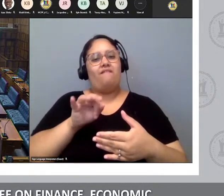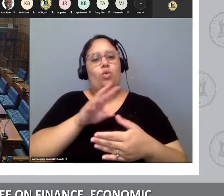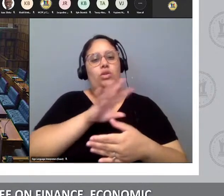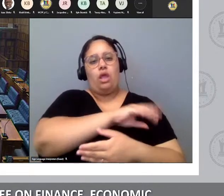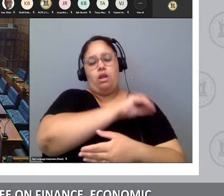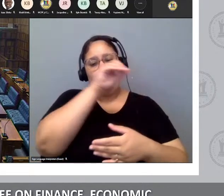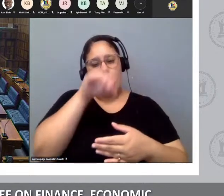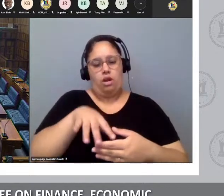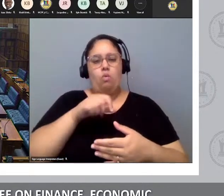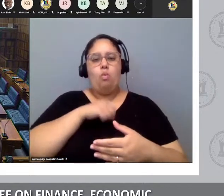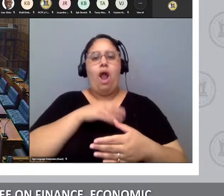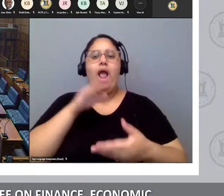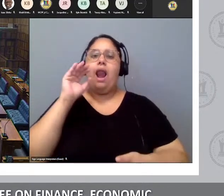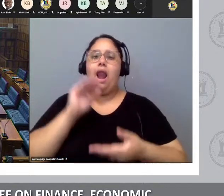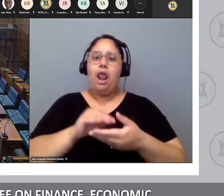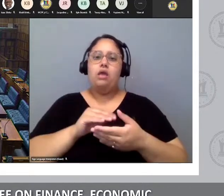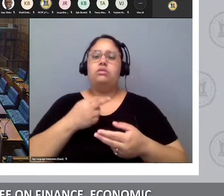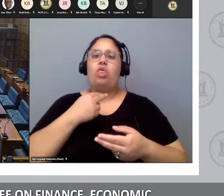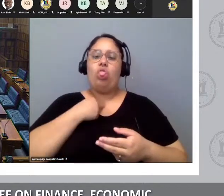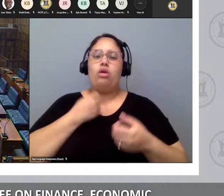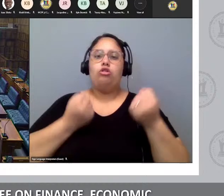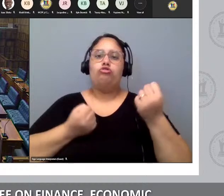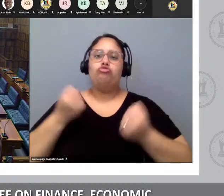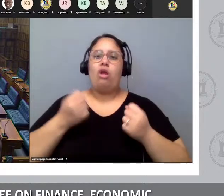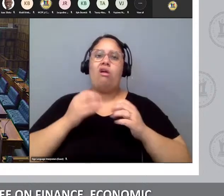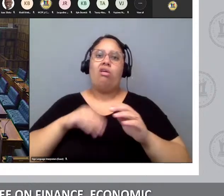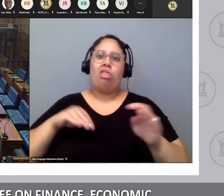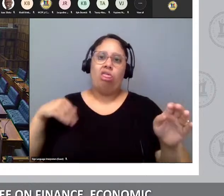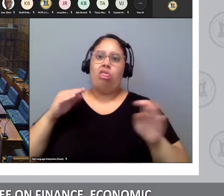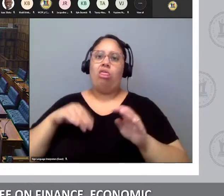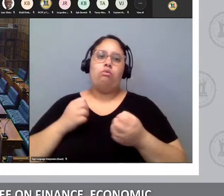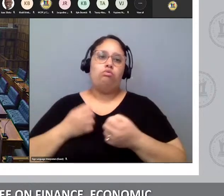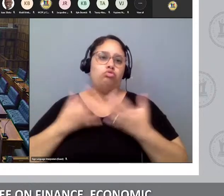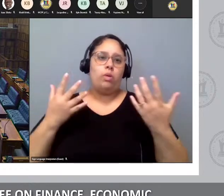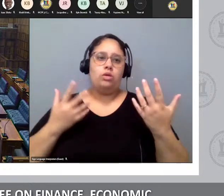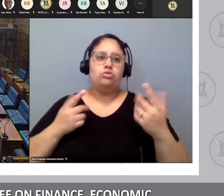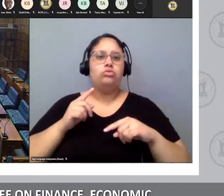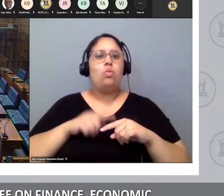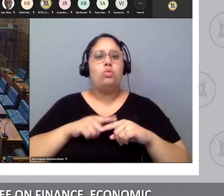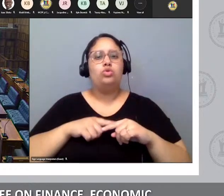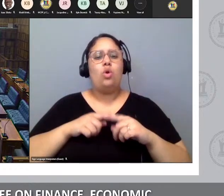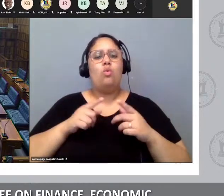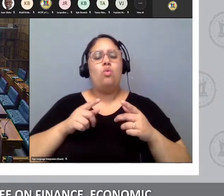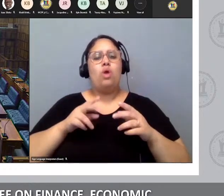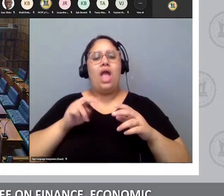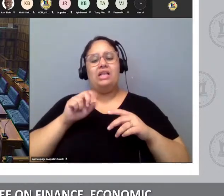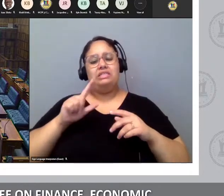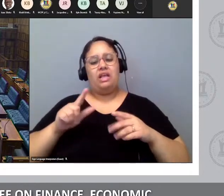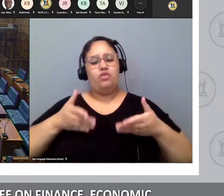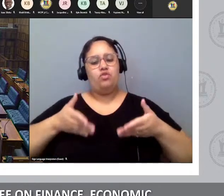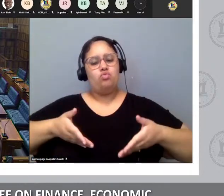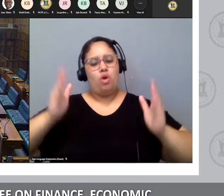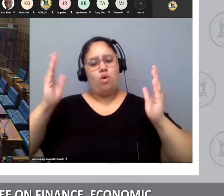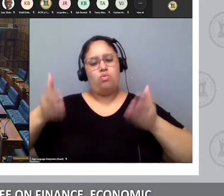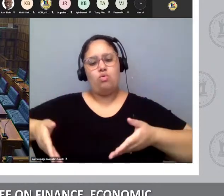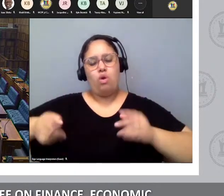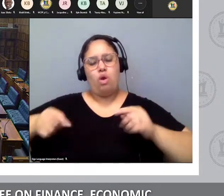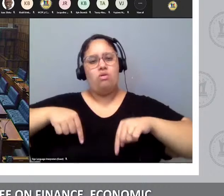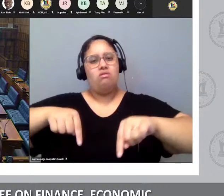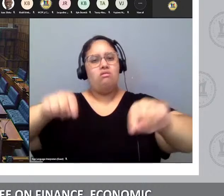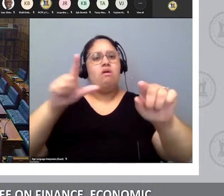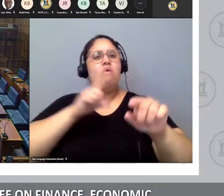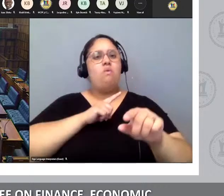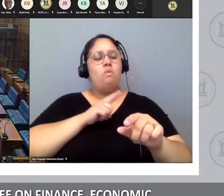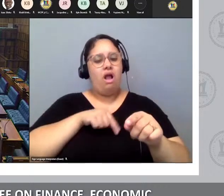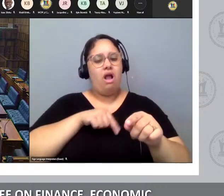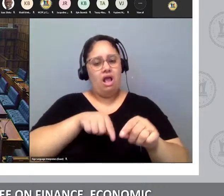the congestion and particularly the we and te on the on the N7 and also other roads because some of them take some back